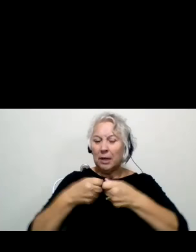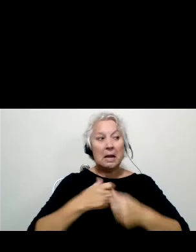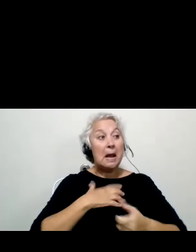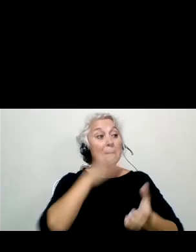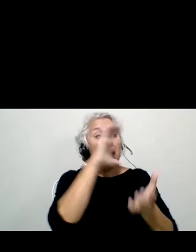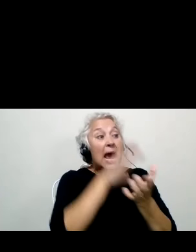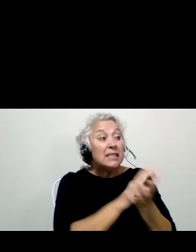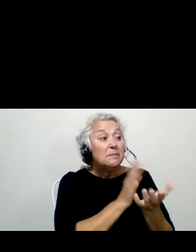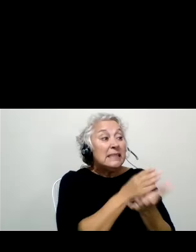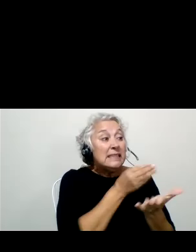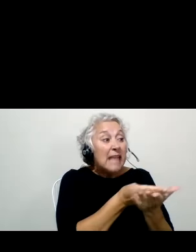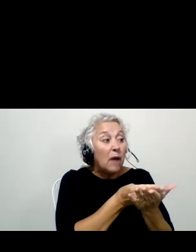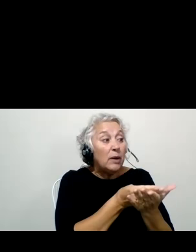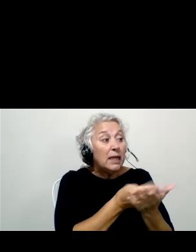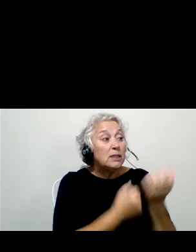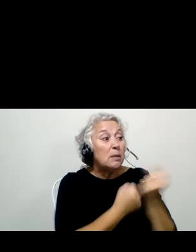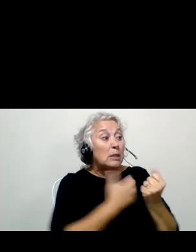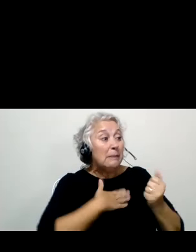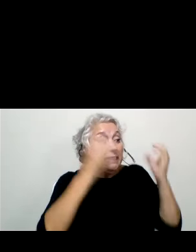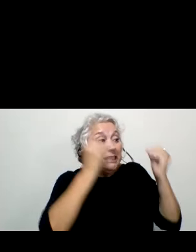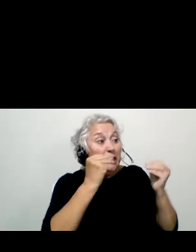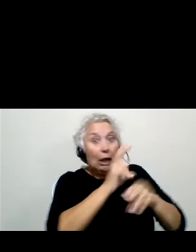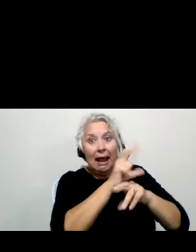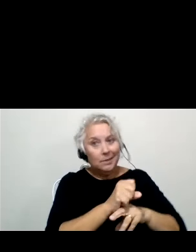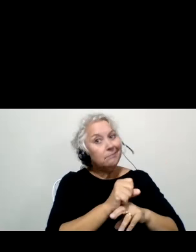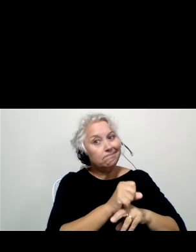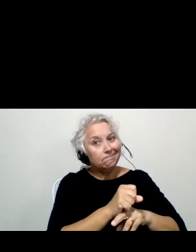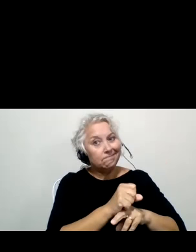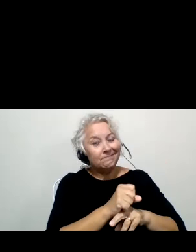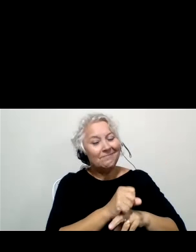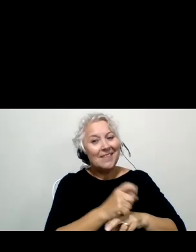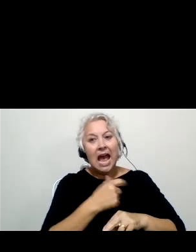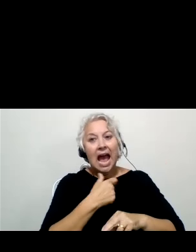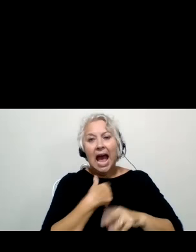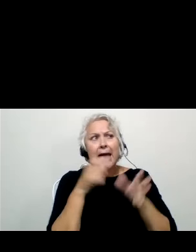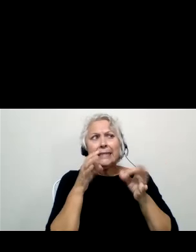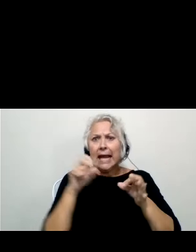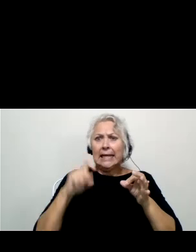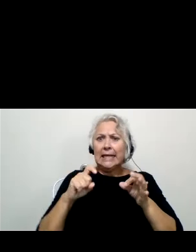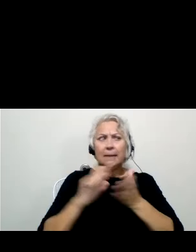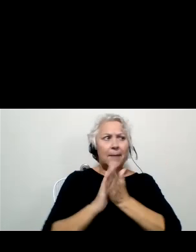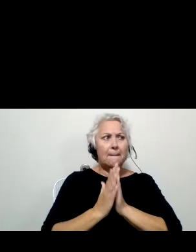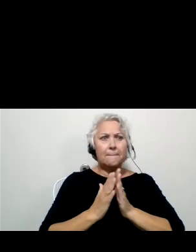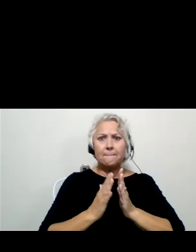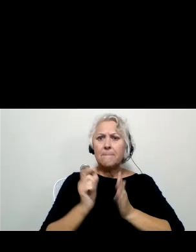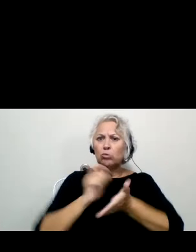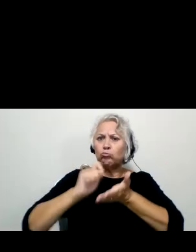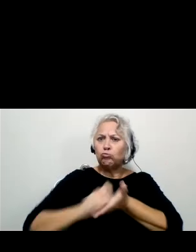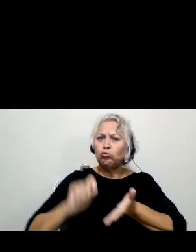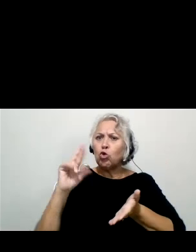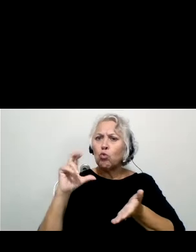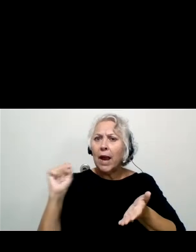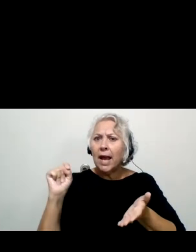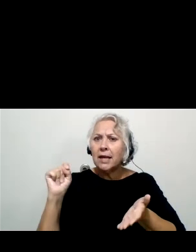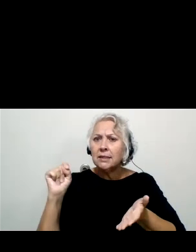salary supports my teaching habit. And I decided I needed to become a grant writer. And